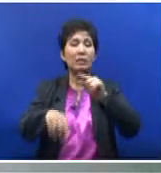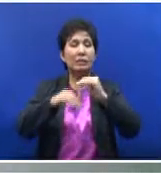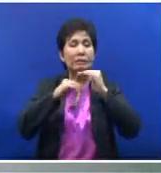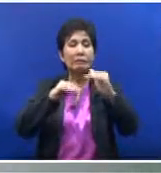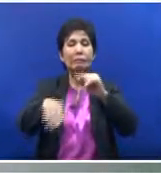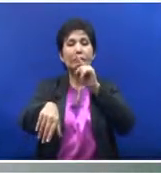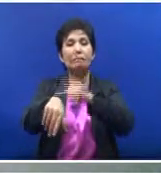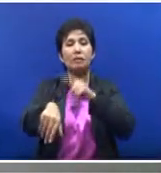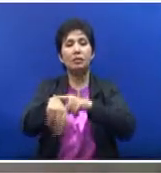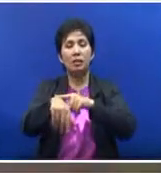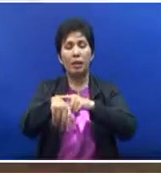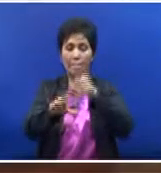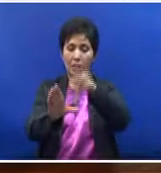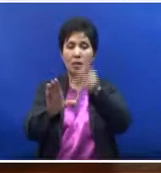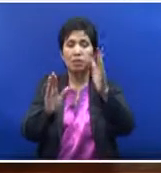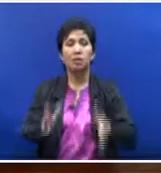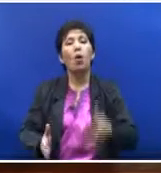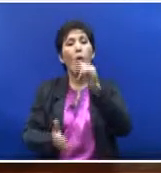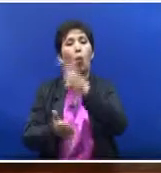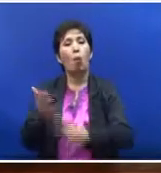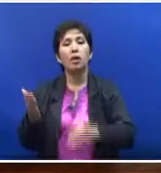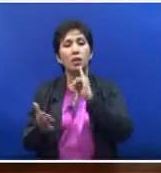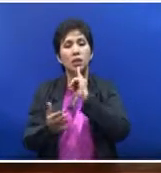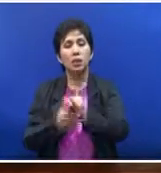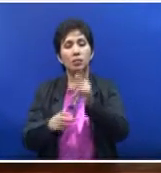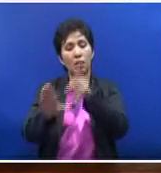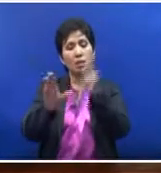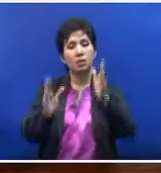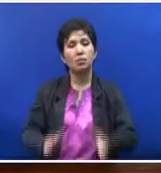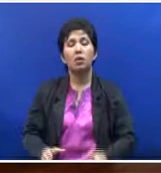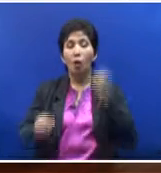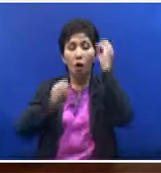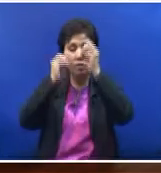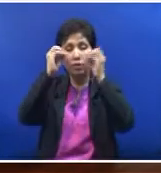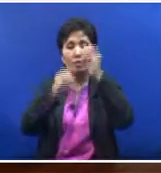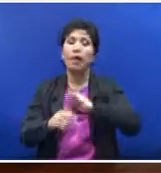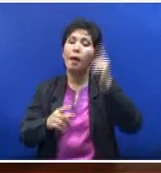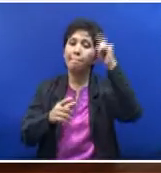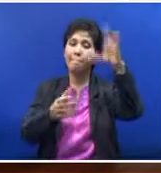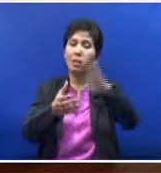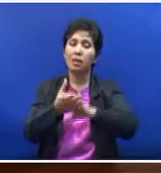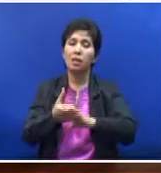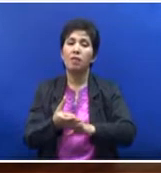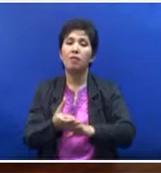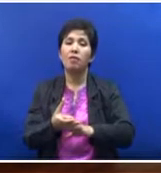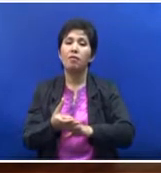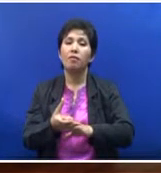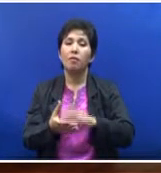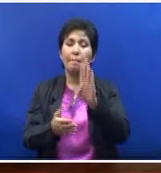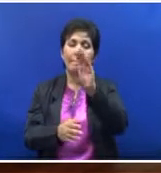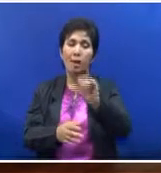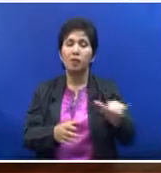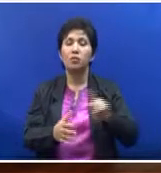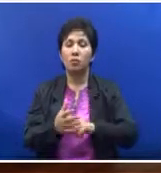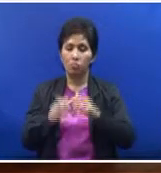Okay, participant observation. What is participant observation? Okay, I believe that from this term,